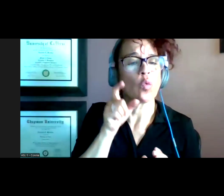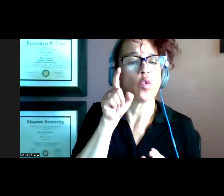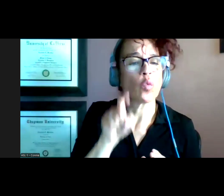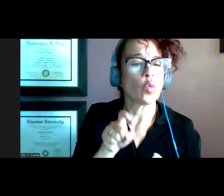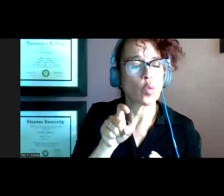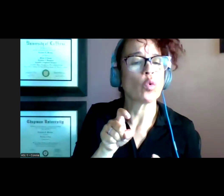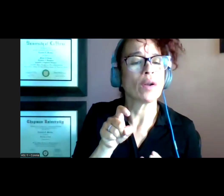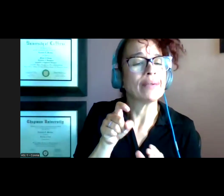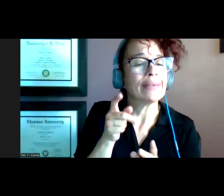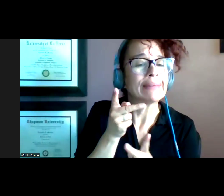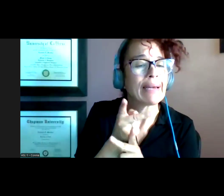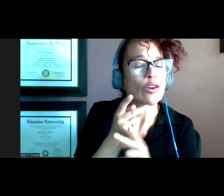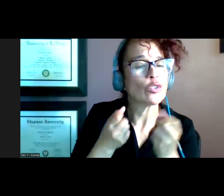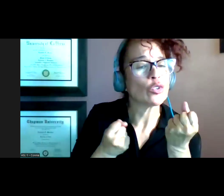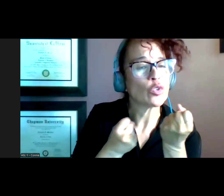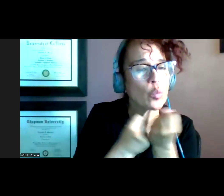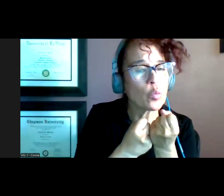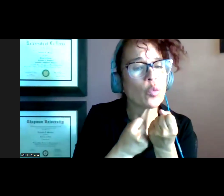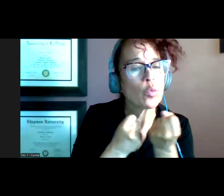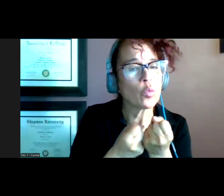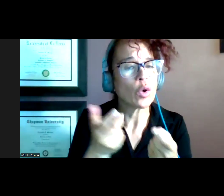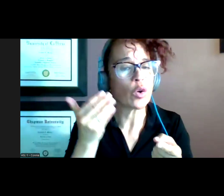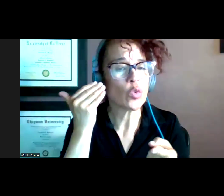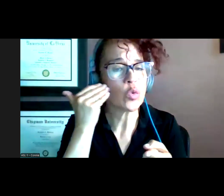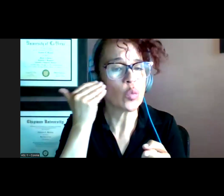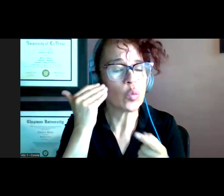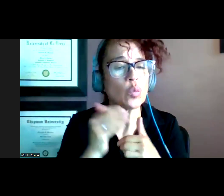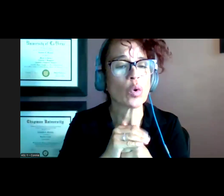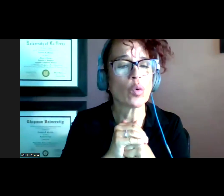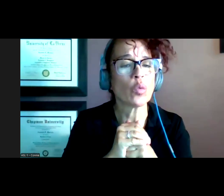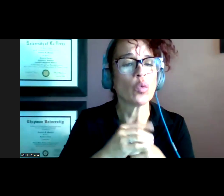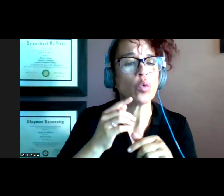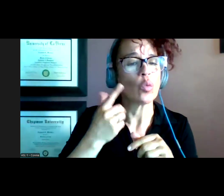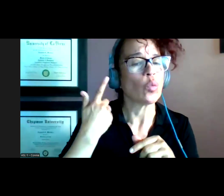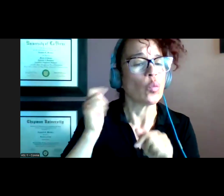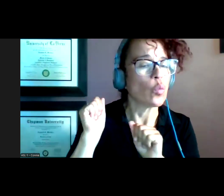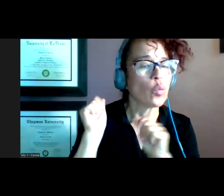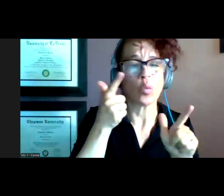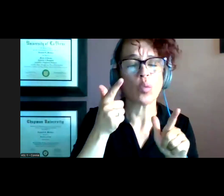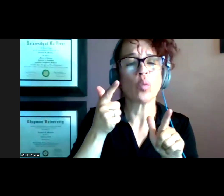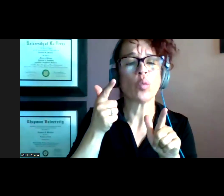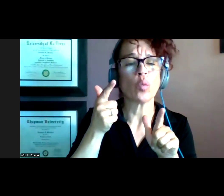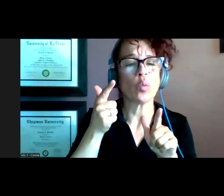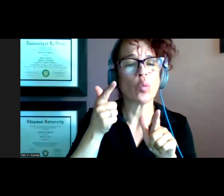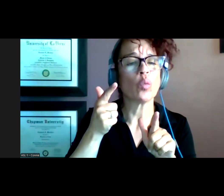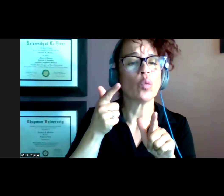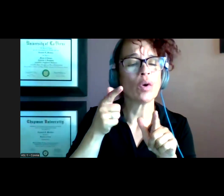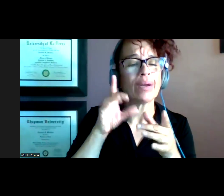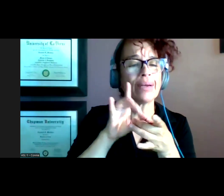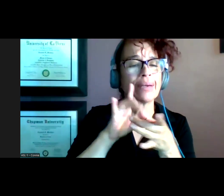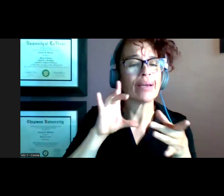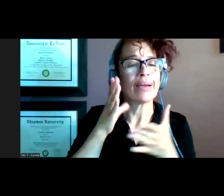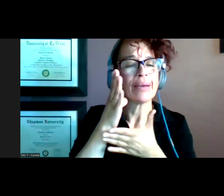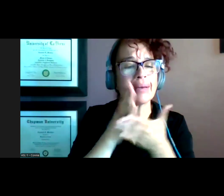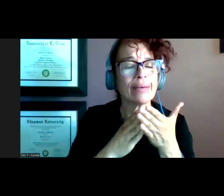supports. And you know, we all kind of disconnect when it comes